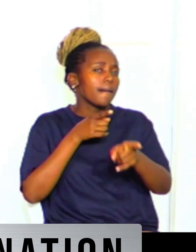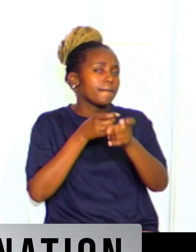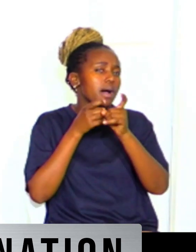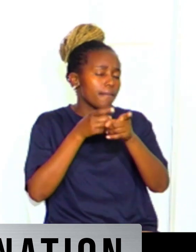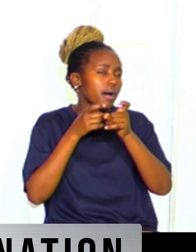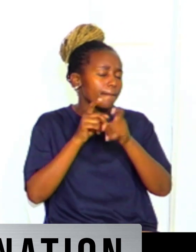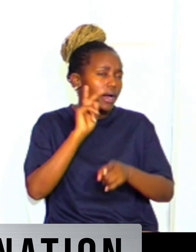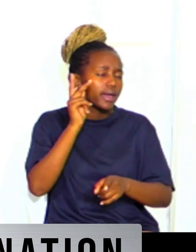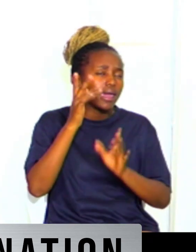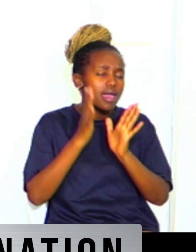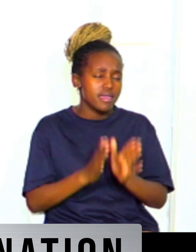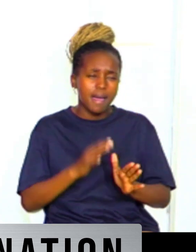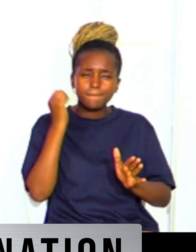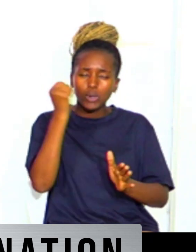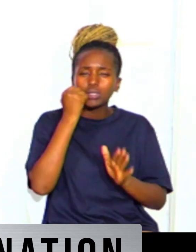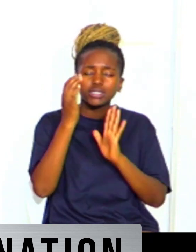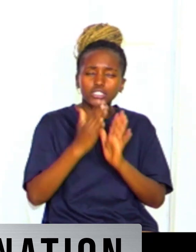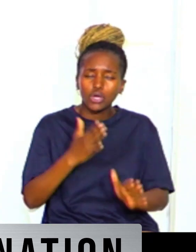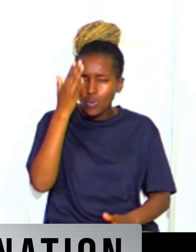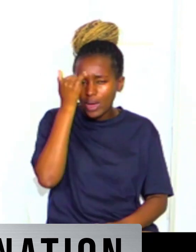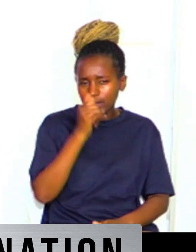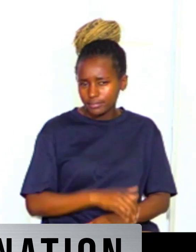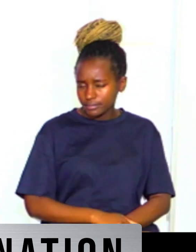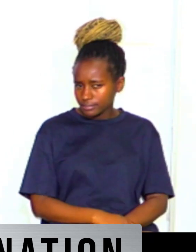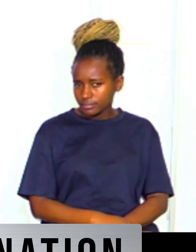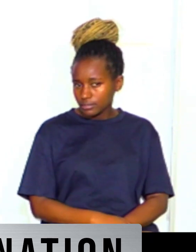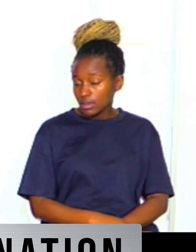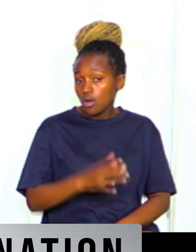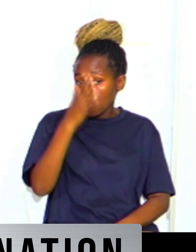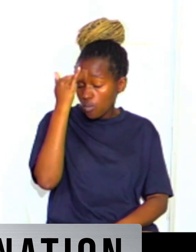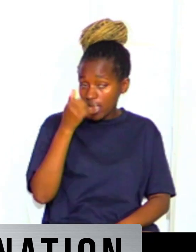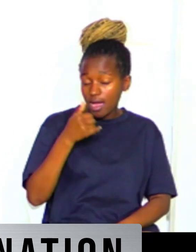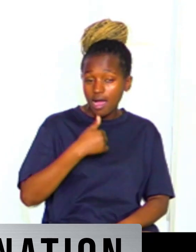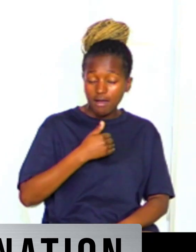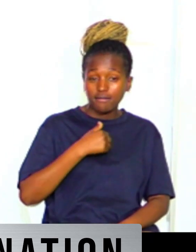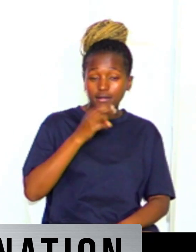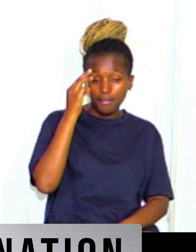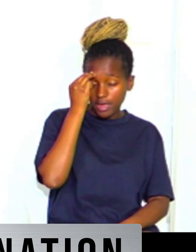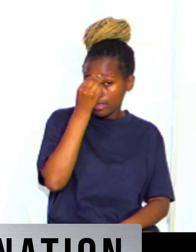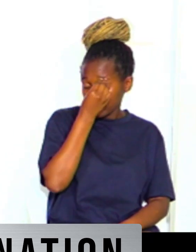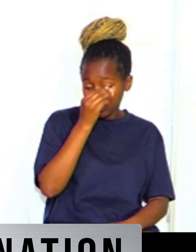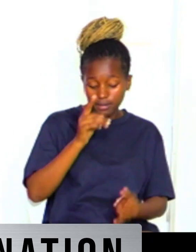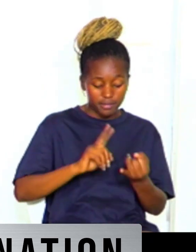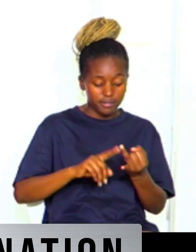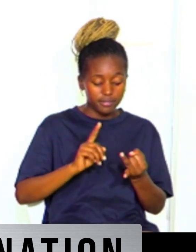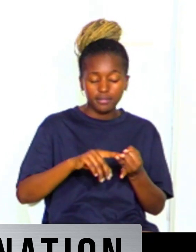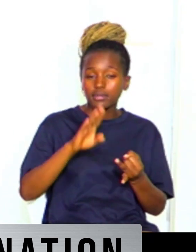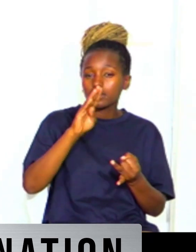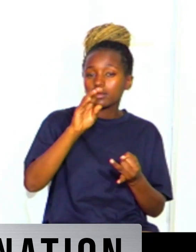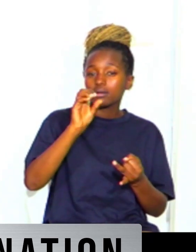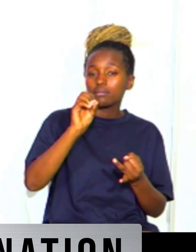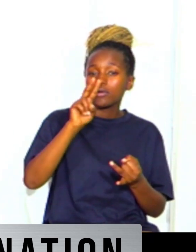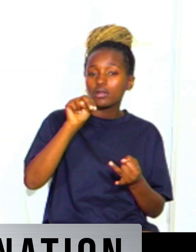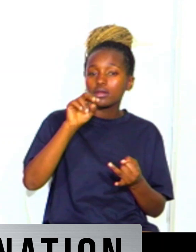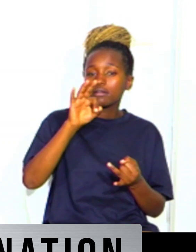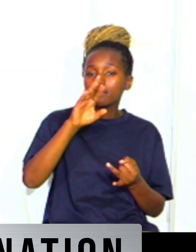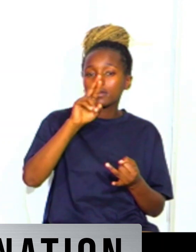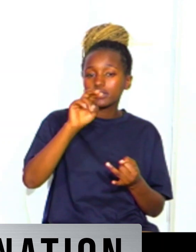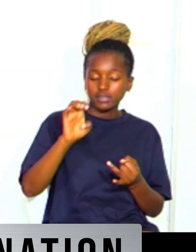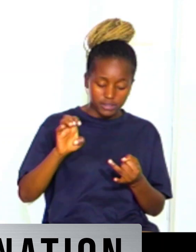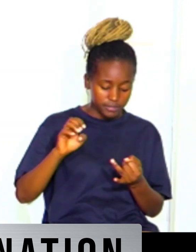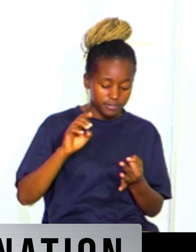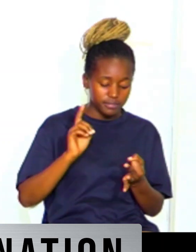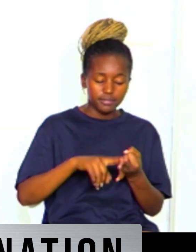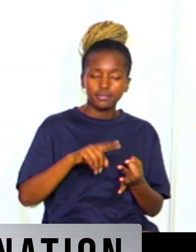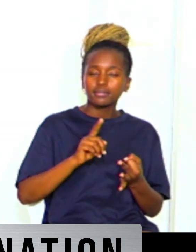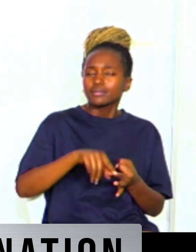wakawafukuza kina Martha Karua, wakawafukuza kina, who was the other person? It was Boniface Mwangi. Boniface Mwangi is still arrested. Yeah, he